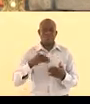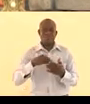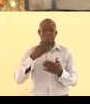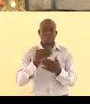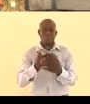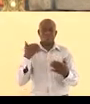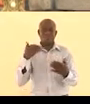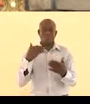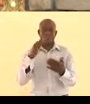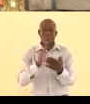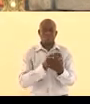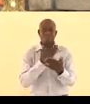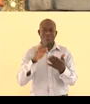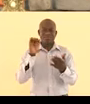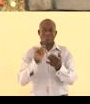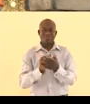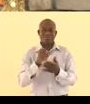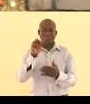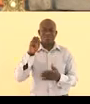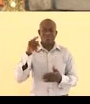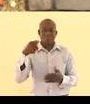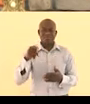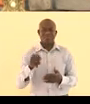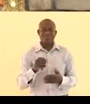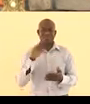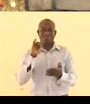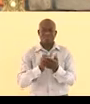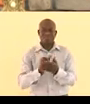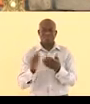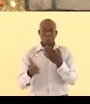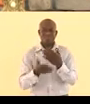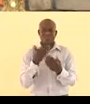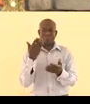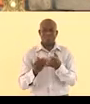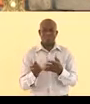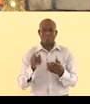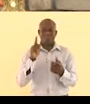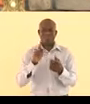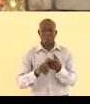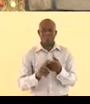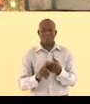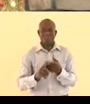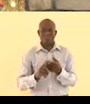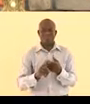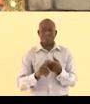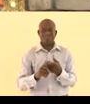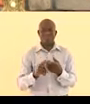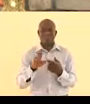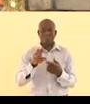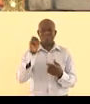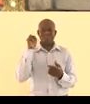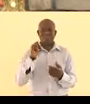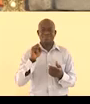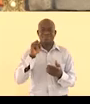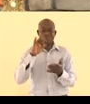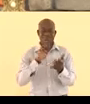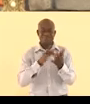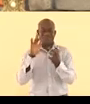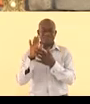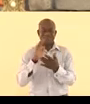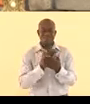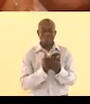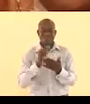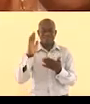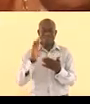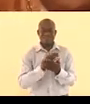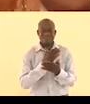song. And you know, that is why it's so easy to take a Christian chorus and begin to use it to praise a governor or a senator or